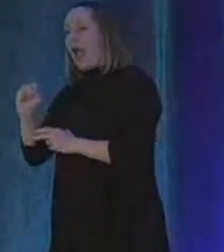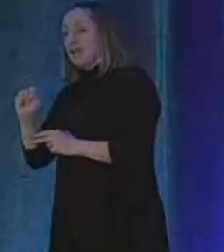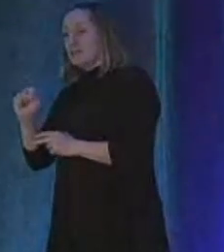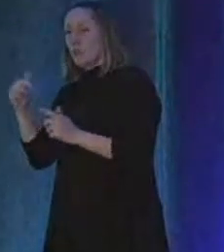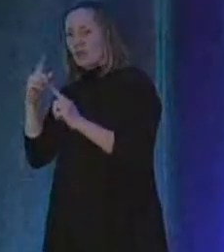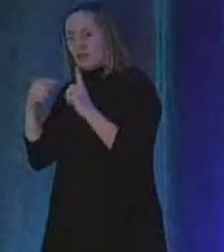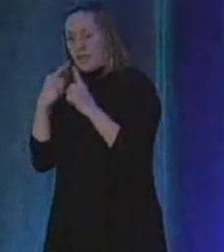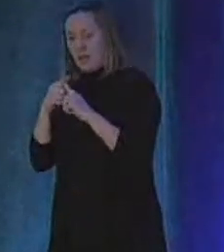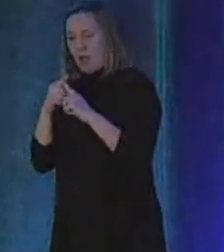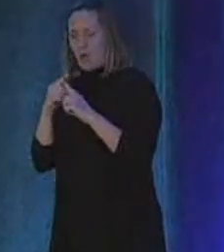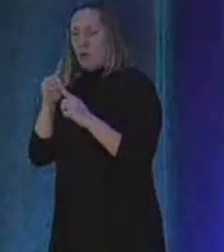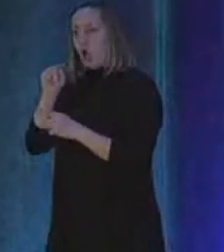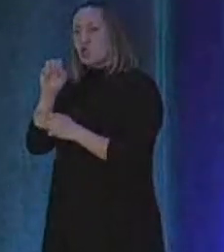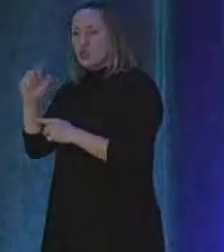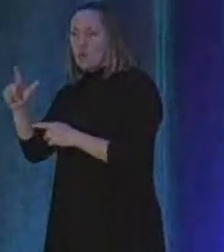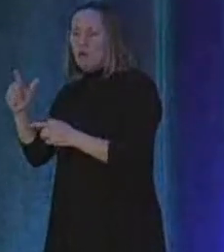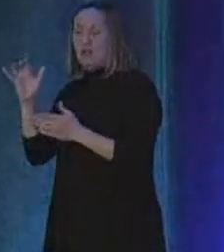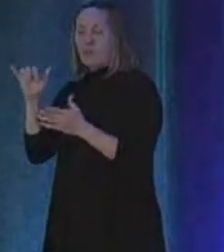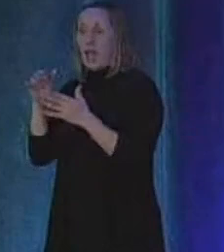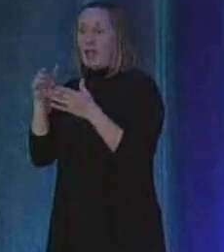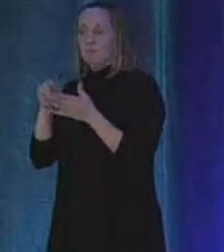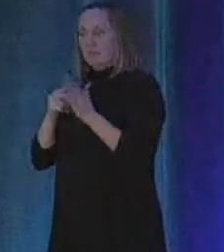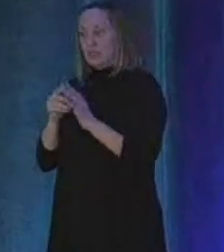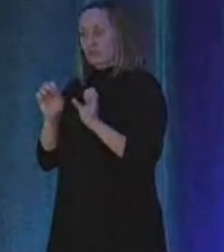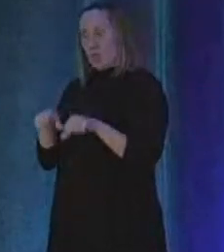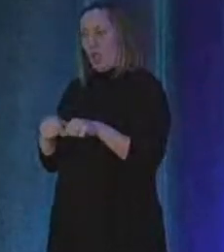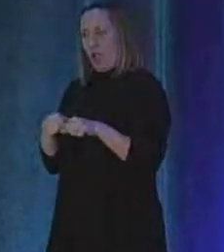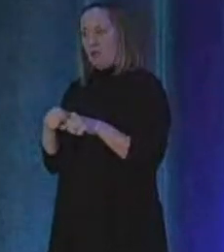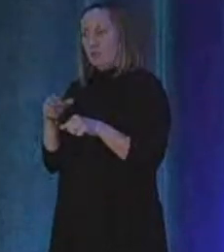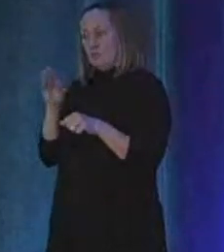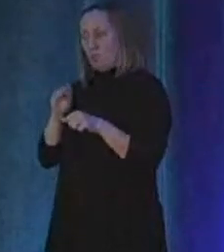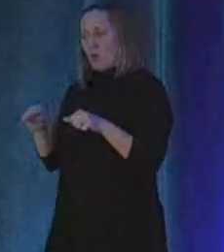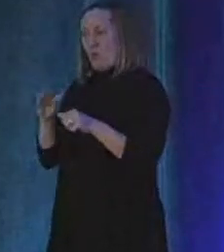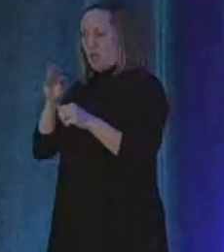think about a tool that allows us to put away all